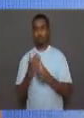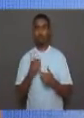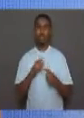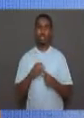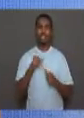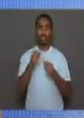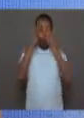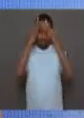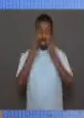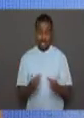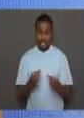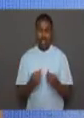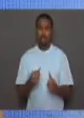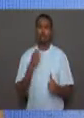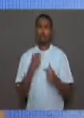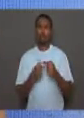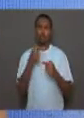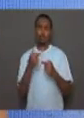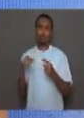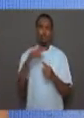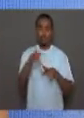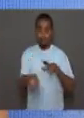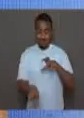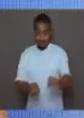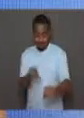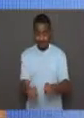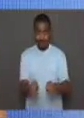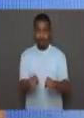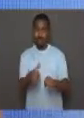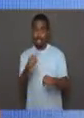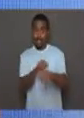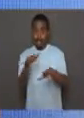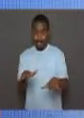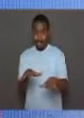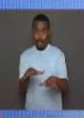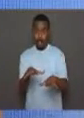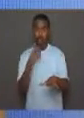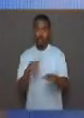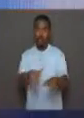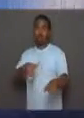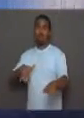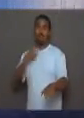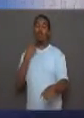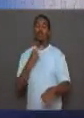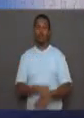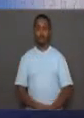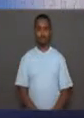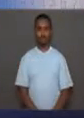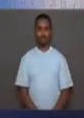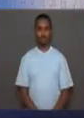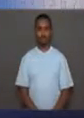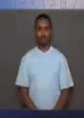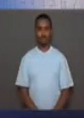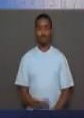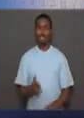to have to decide who gets to go to the colony and who gets left behind on Earth. This should